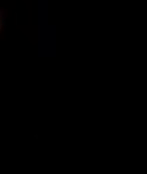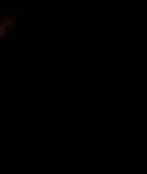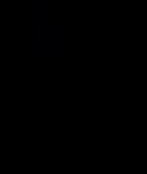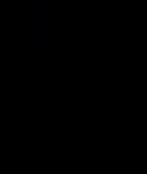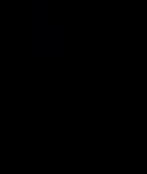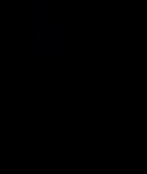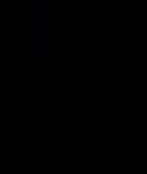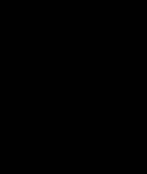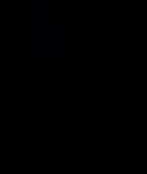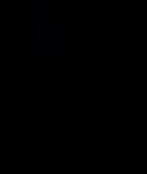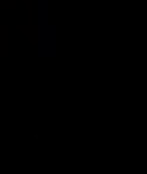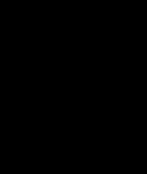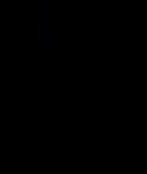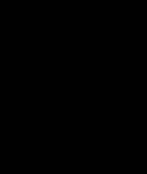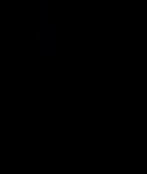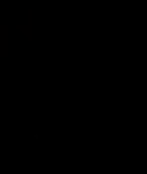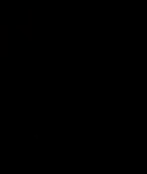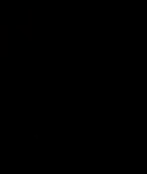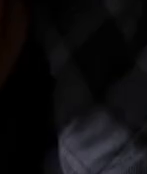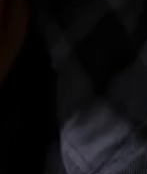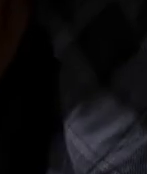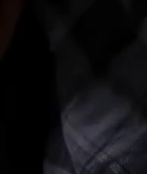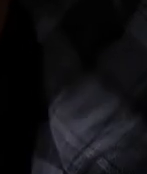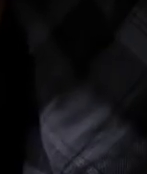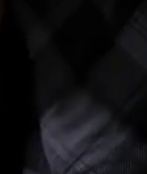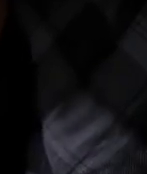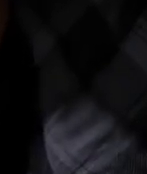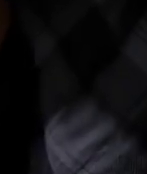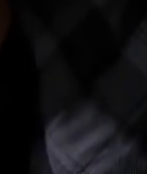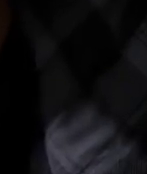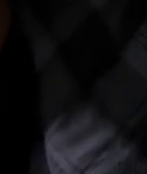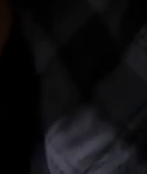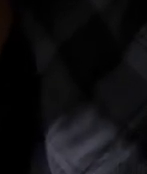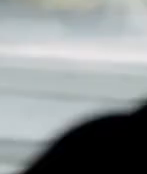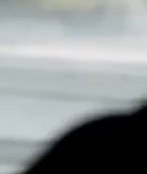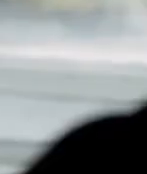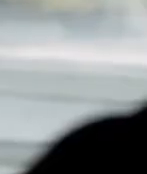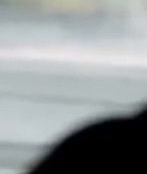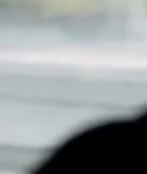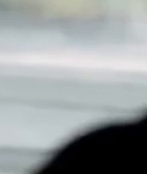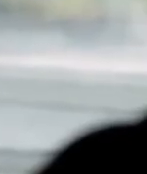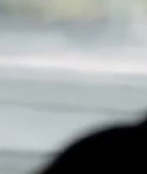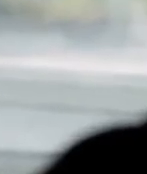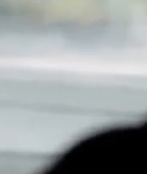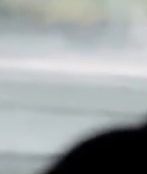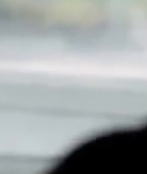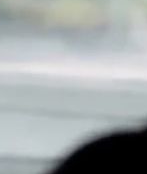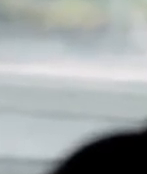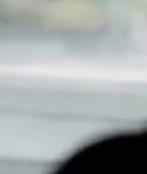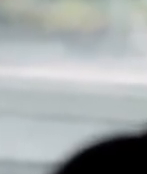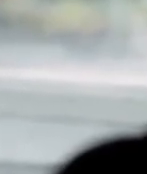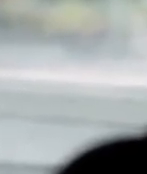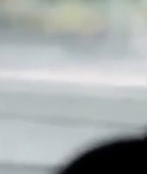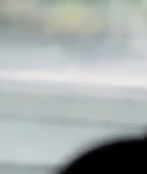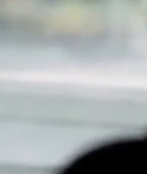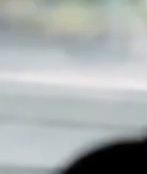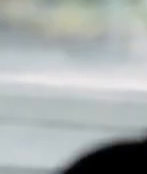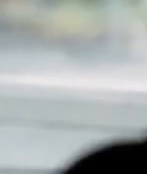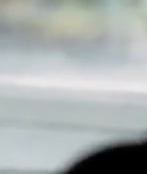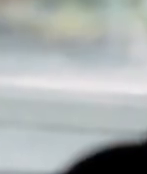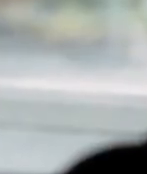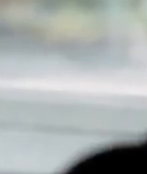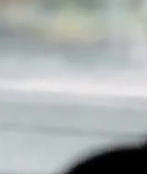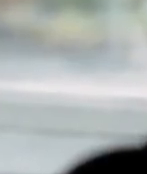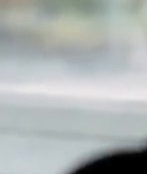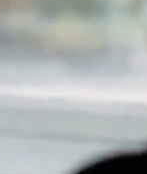thief. It stretches up and down the East Coast. How do you want $50,000 for what? Because we had to pay the judge to bribe him in